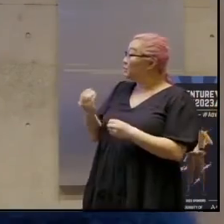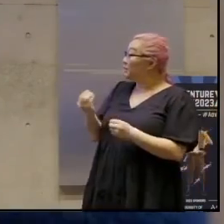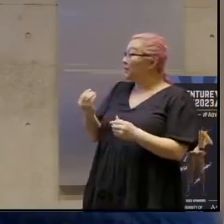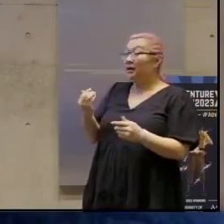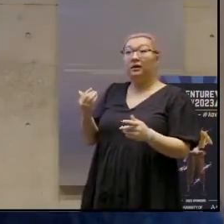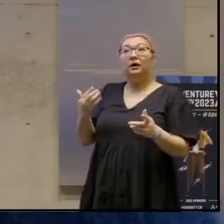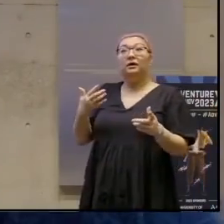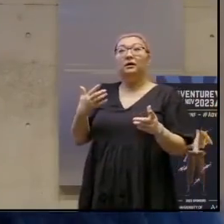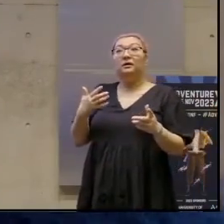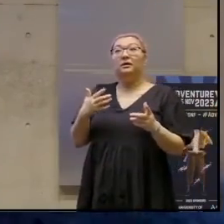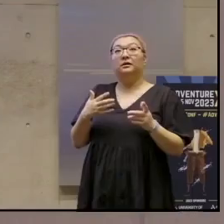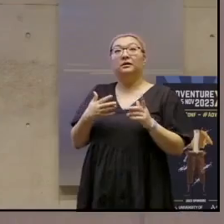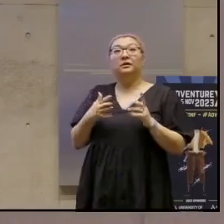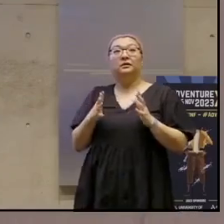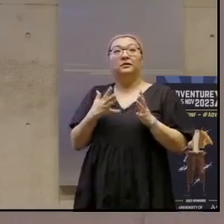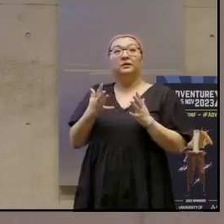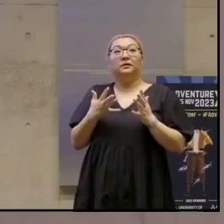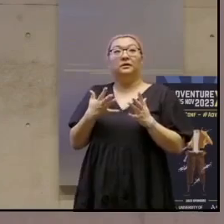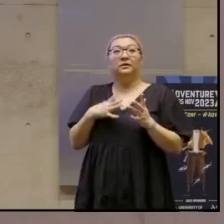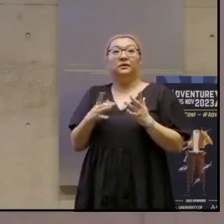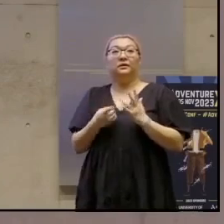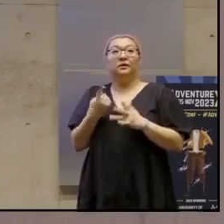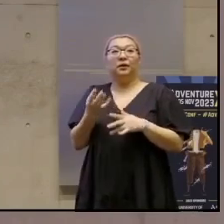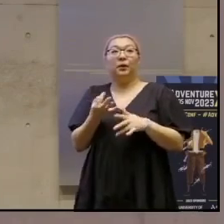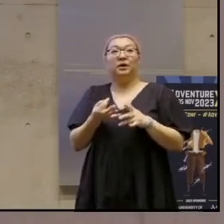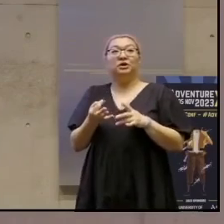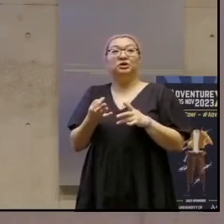yell at me for 30 seconds. Have you got a good question?